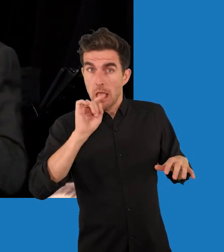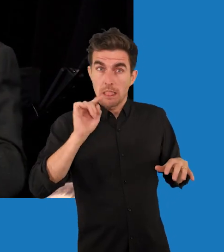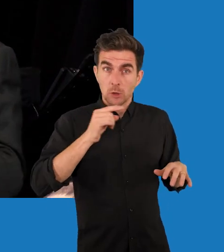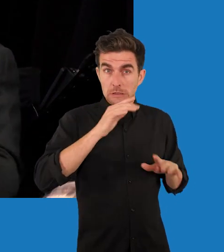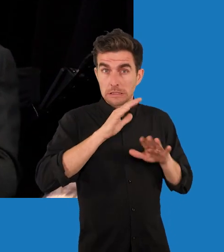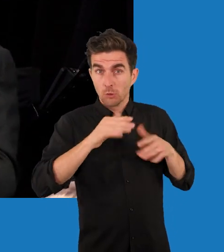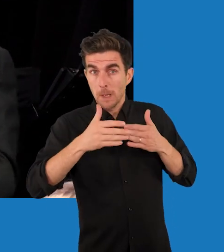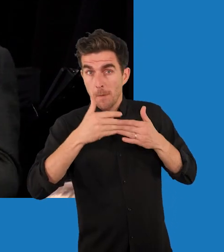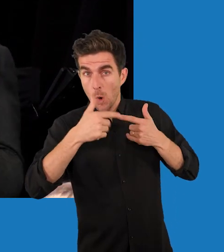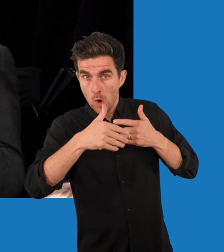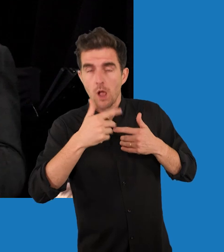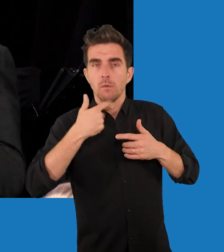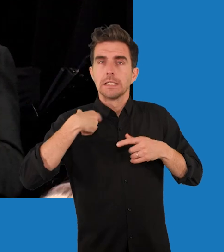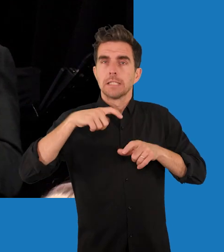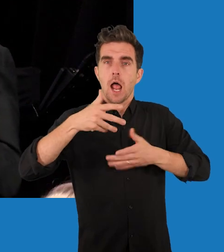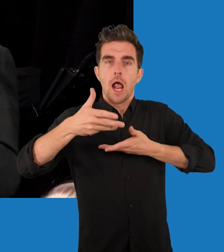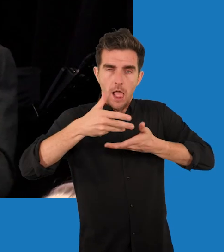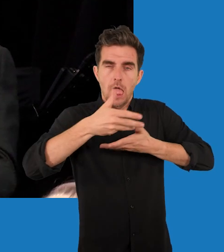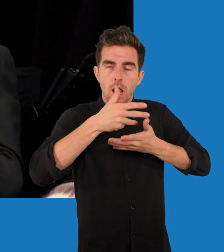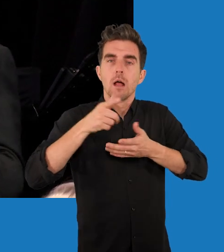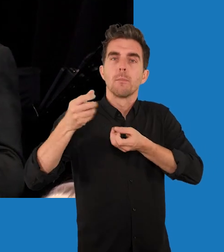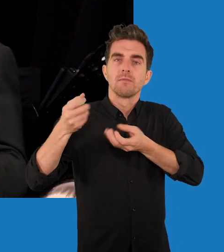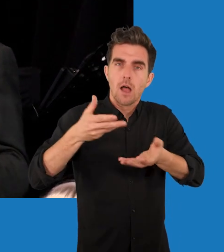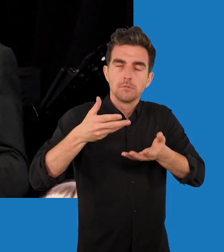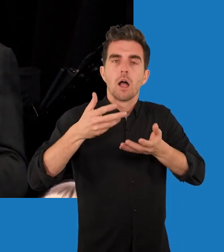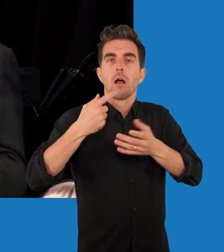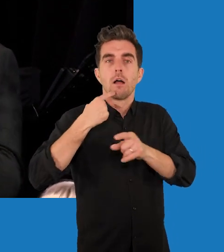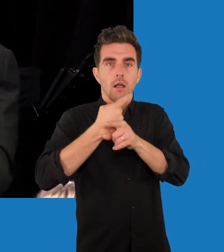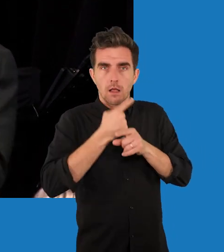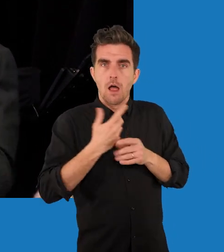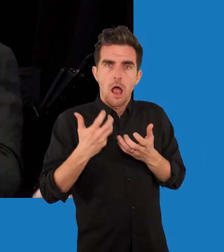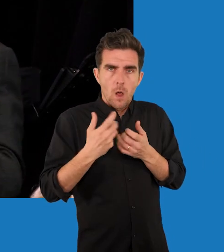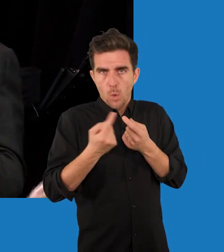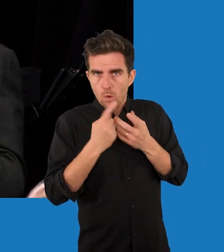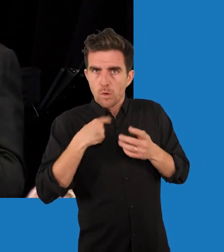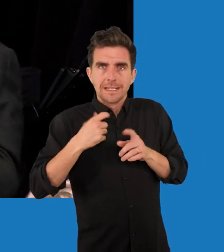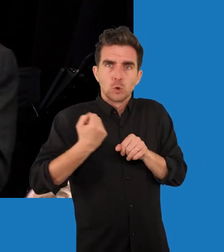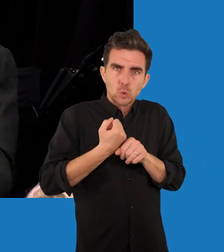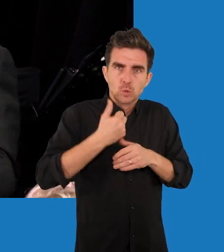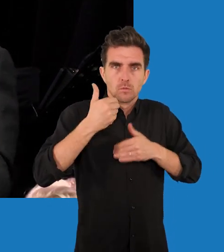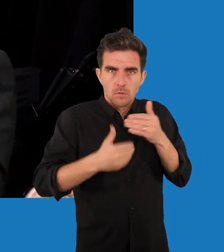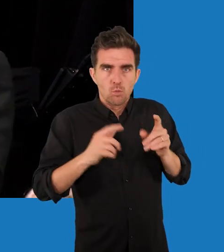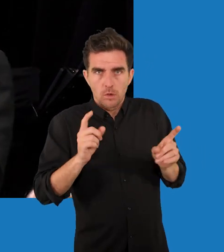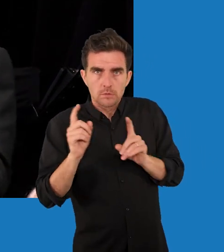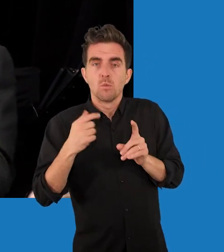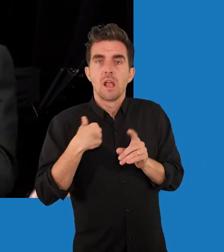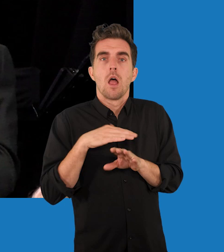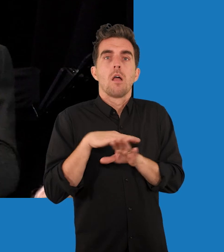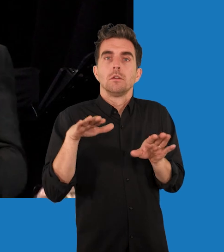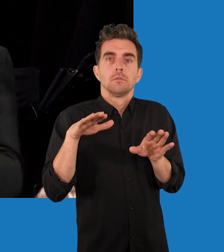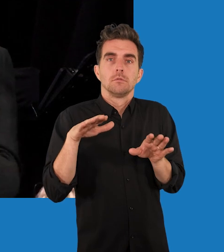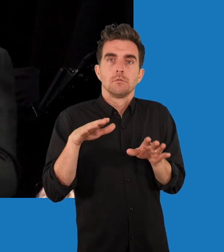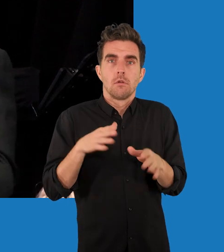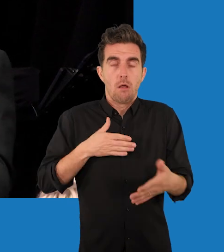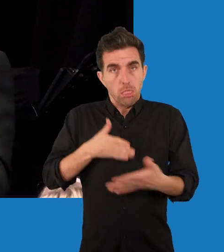we have yet to get to. So we're having those conversations with the providers, seeing what more we need to do, making sure we're not putting any